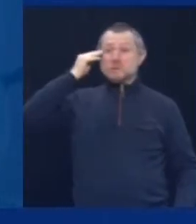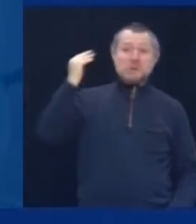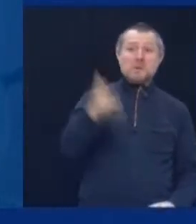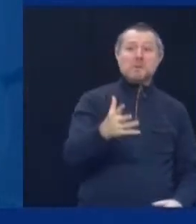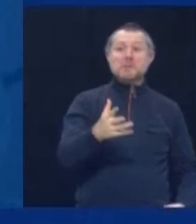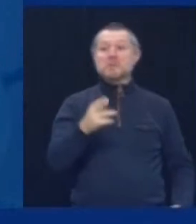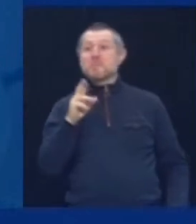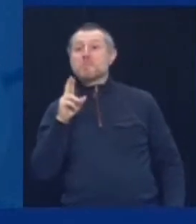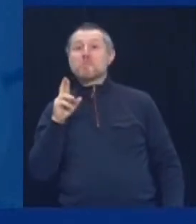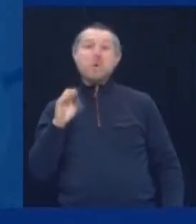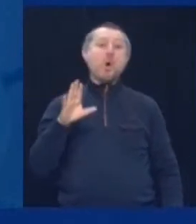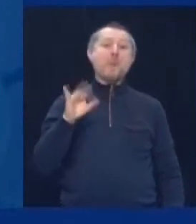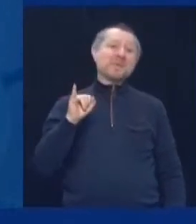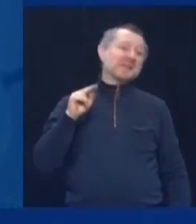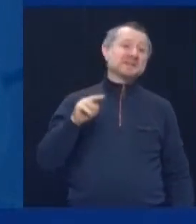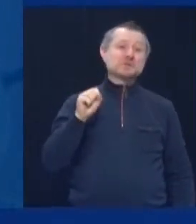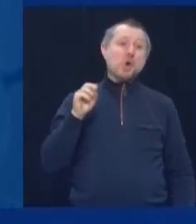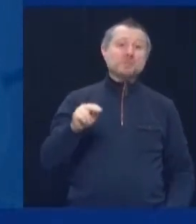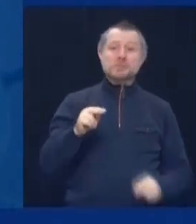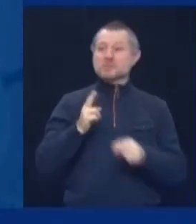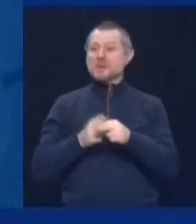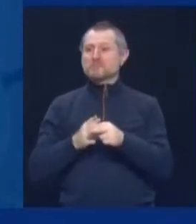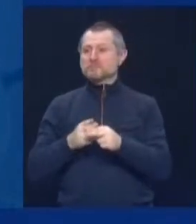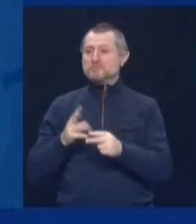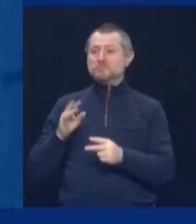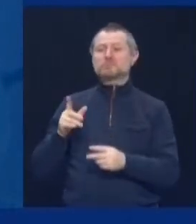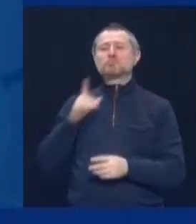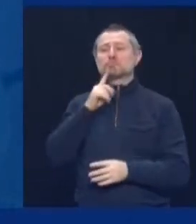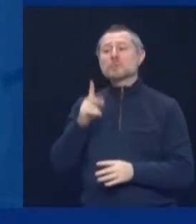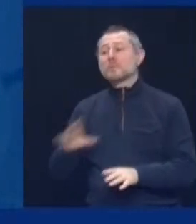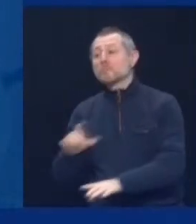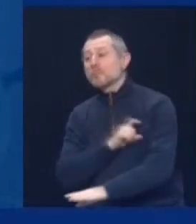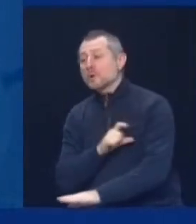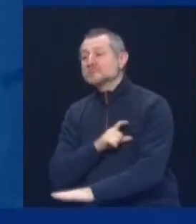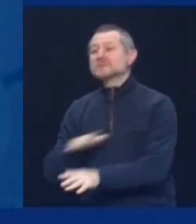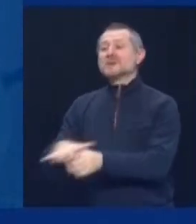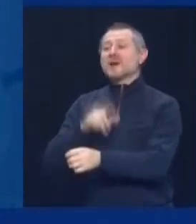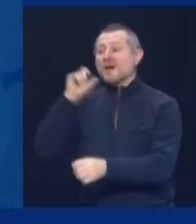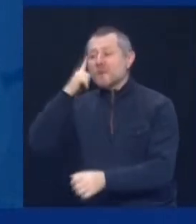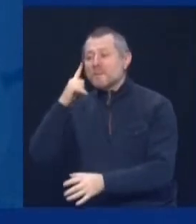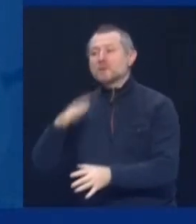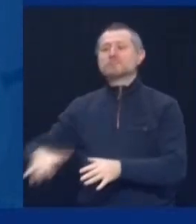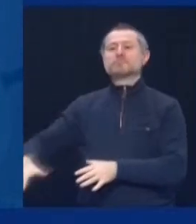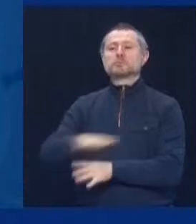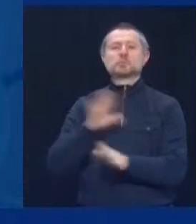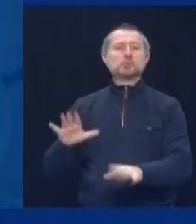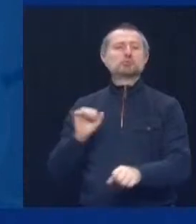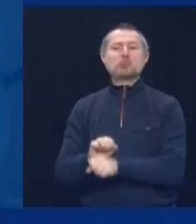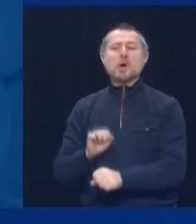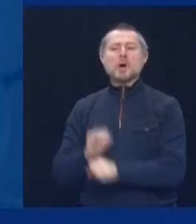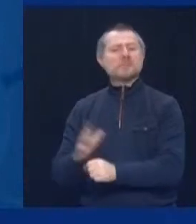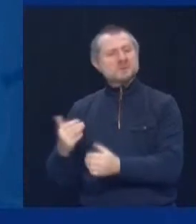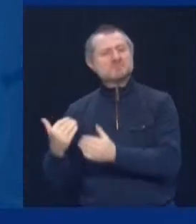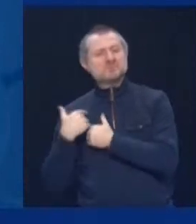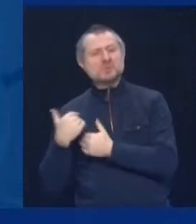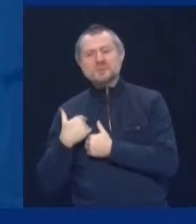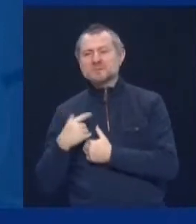Local governments, do your job and enforce the rules. Enforce the rules.